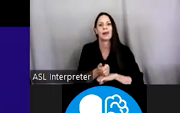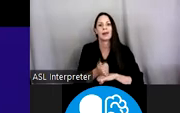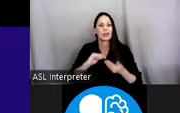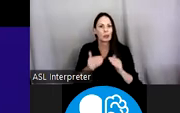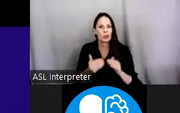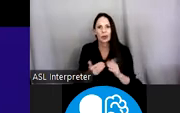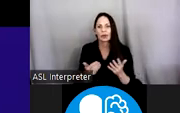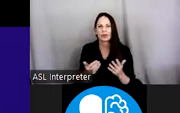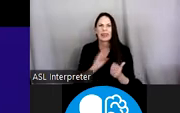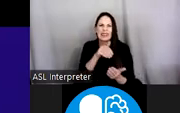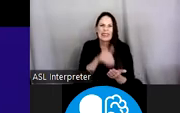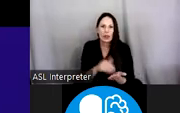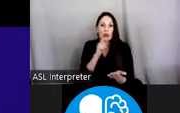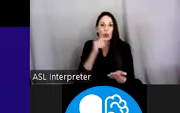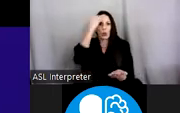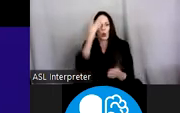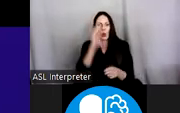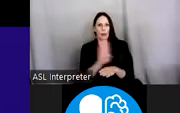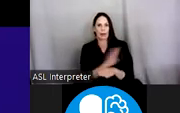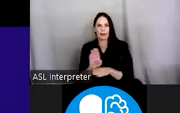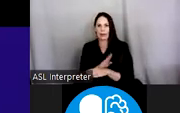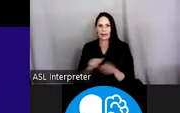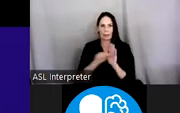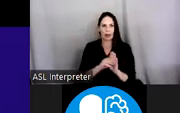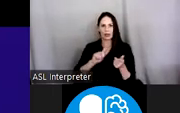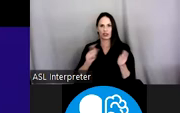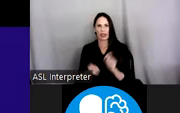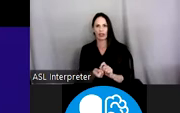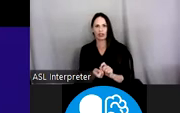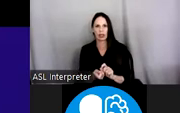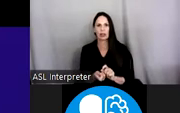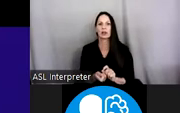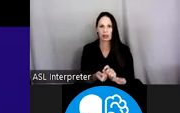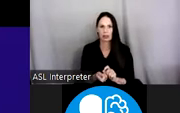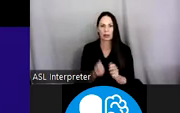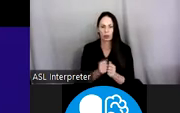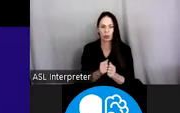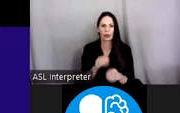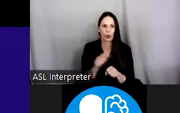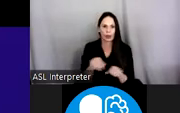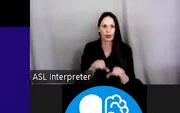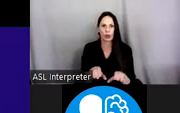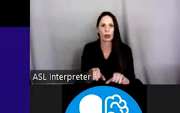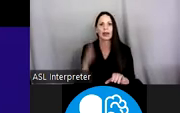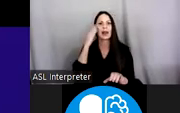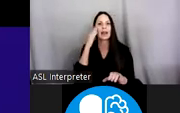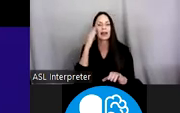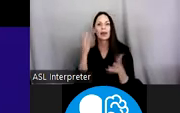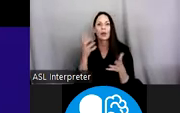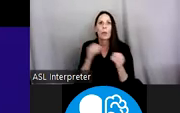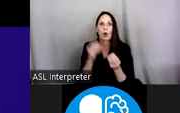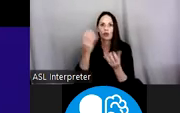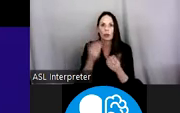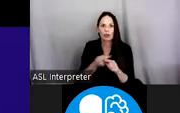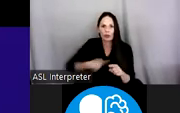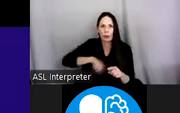with the work that we're doing, and they want more information from us so they have the time to not have any disruption of service. So there's